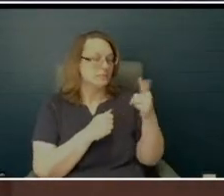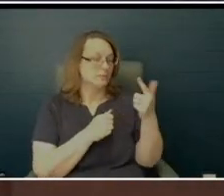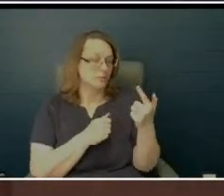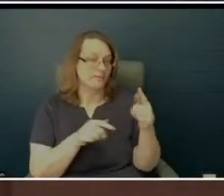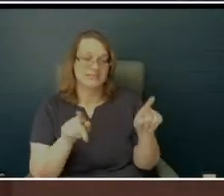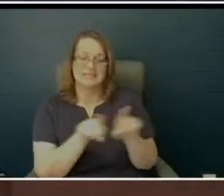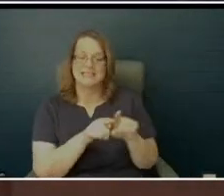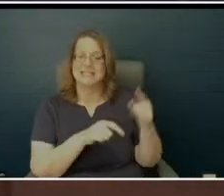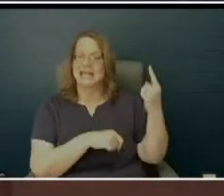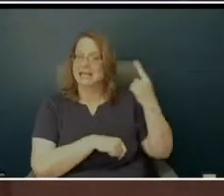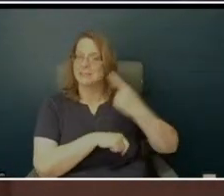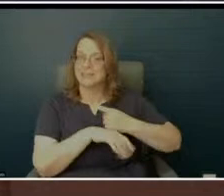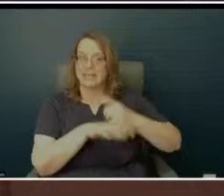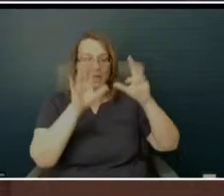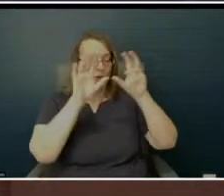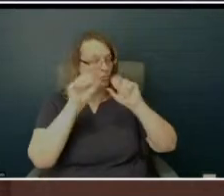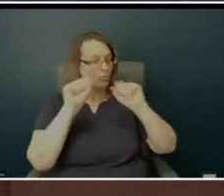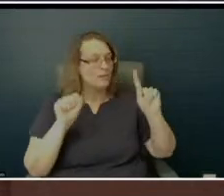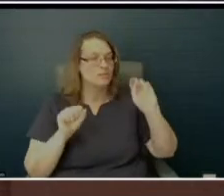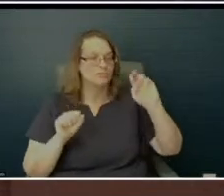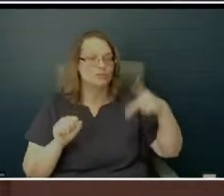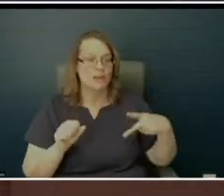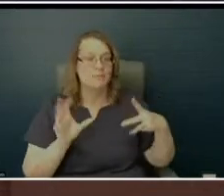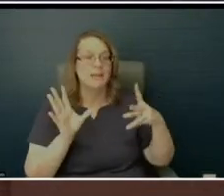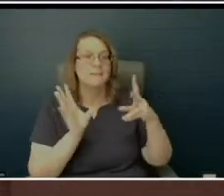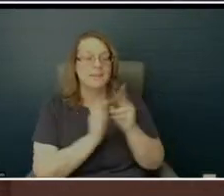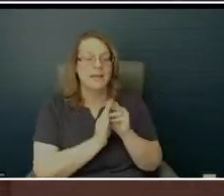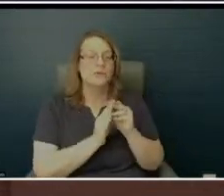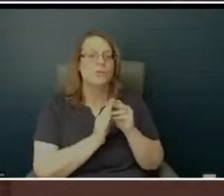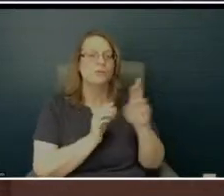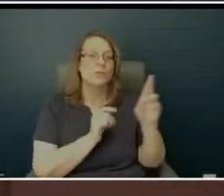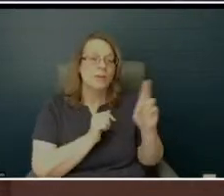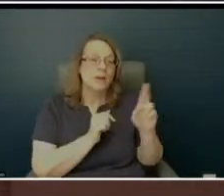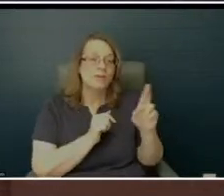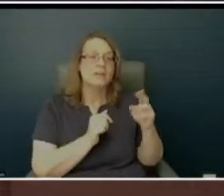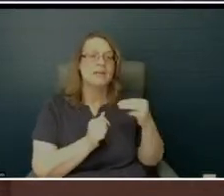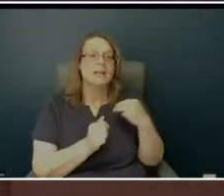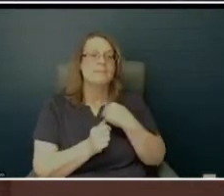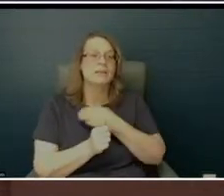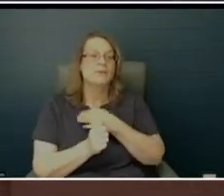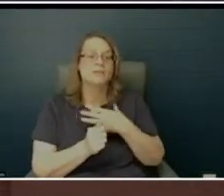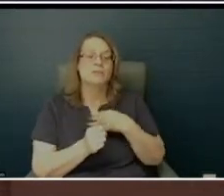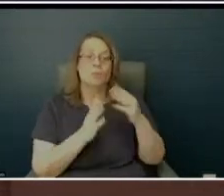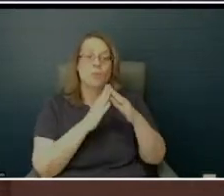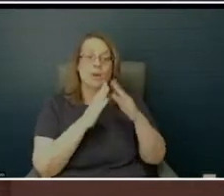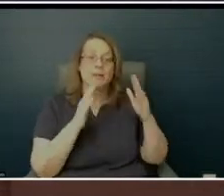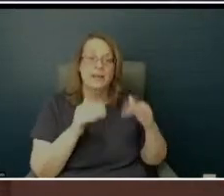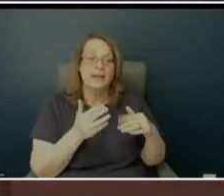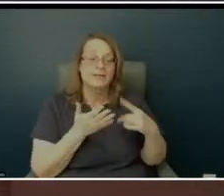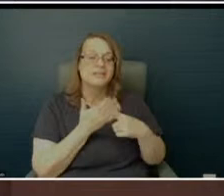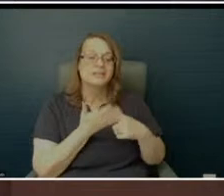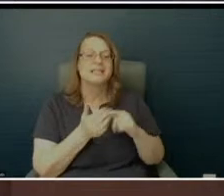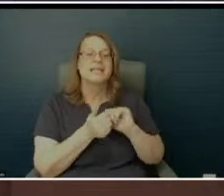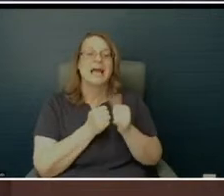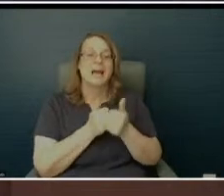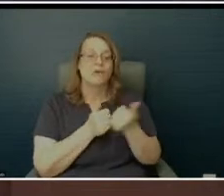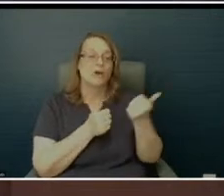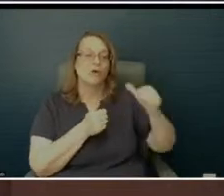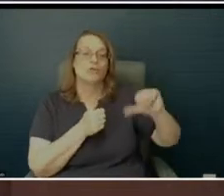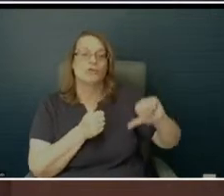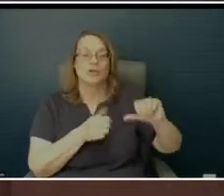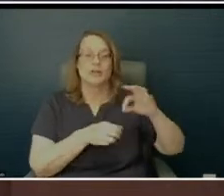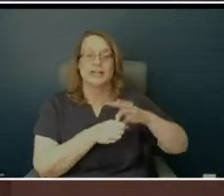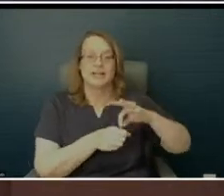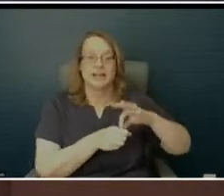President Trump met with Republican members at the White House to strategize about how to overturn the election, while his Attorney General is